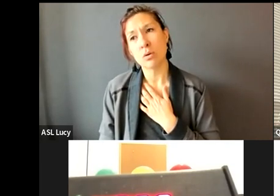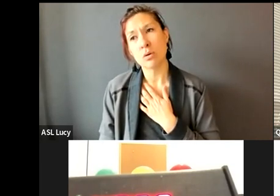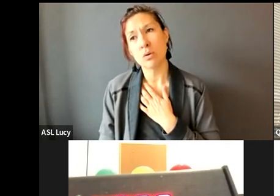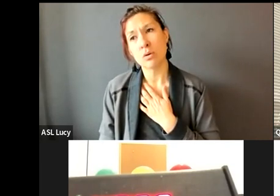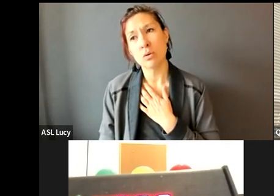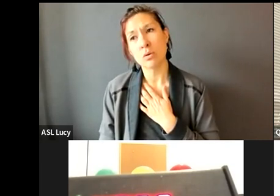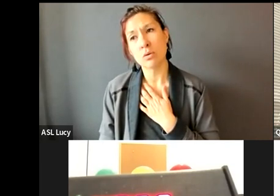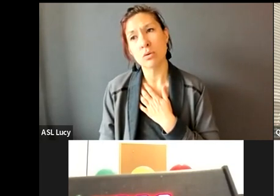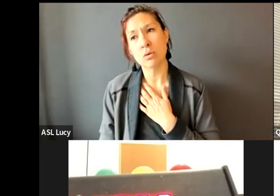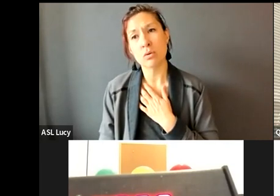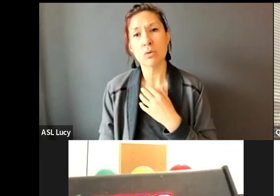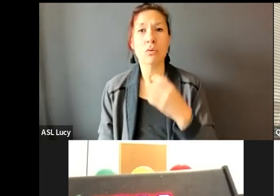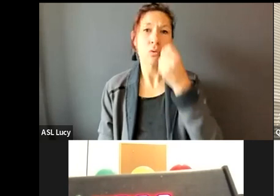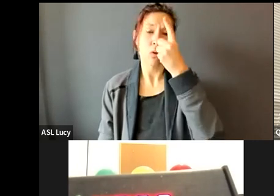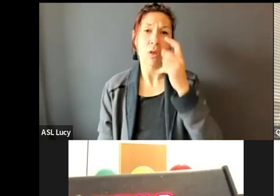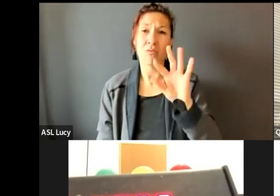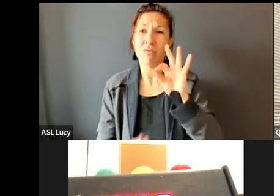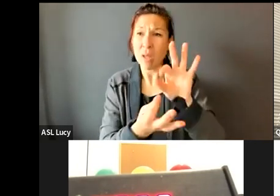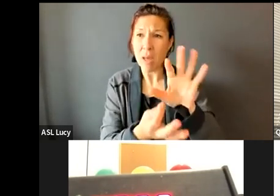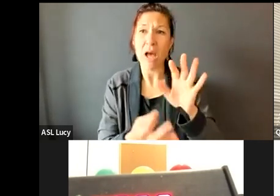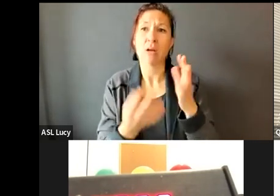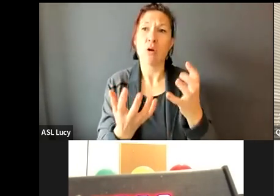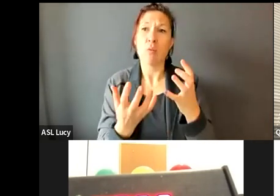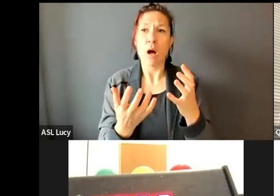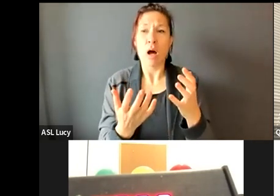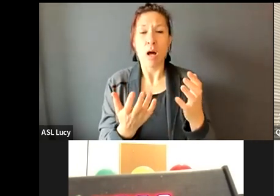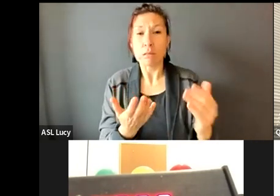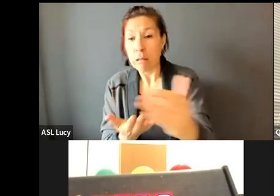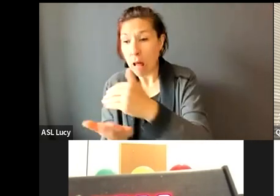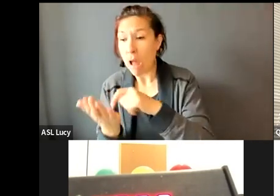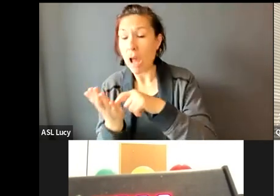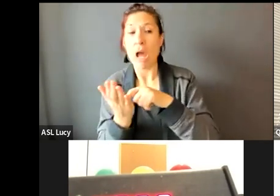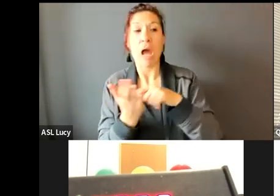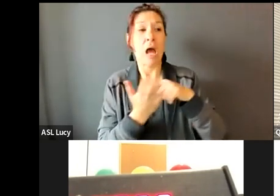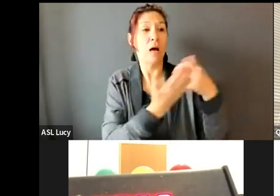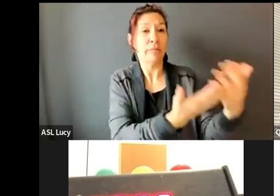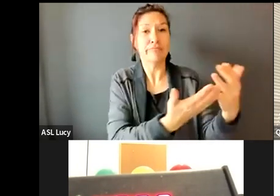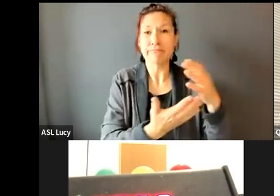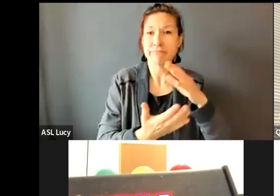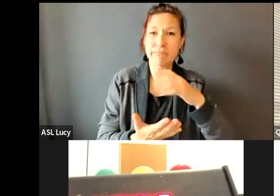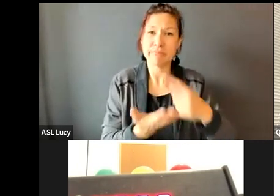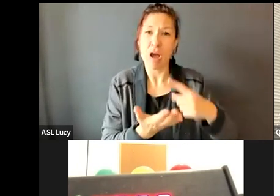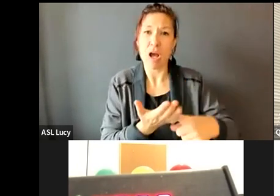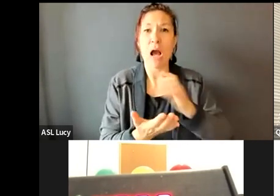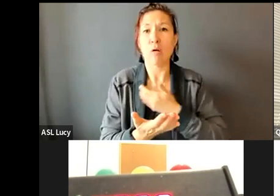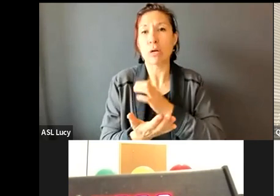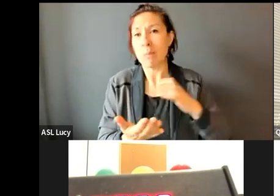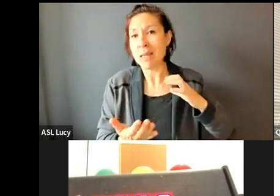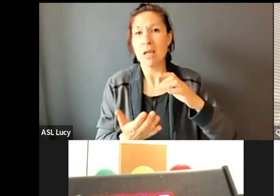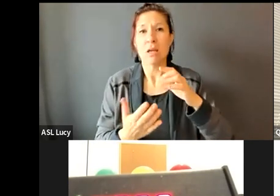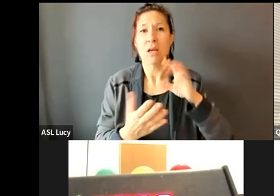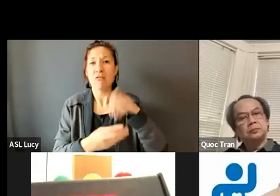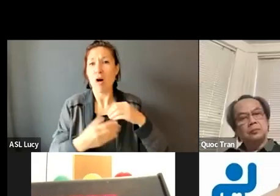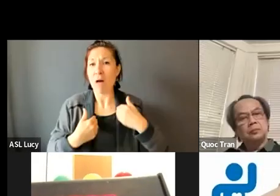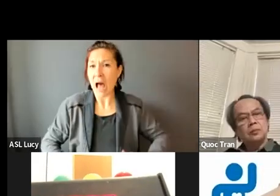um you know within health and um you know certainly with the Health commission see if there might be some things that we can do to strike some balance the